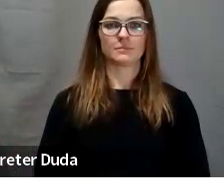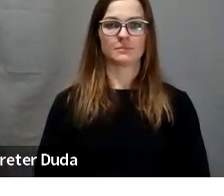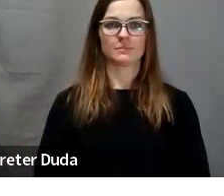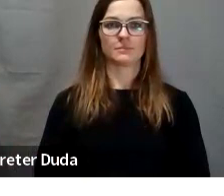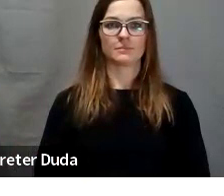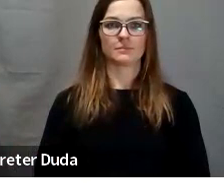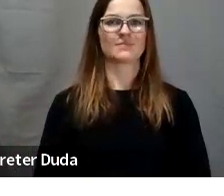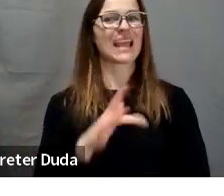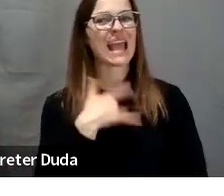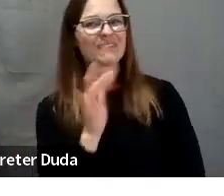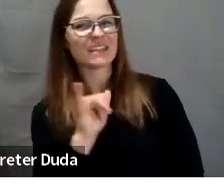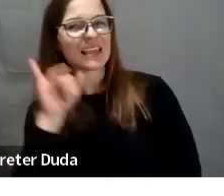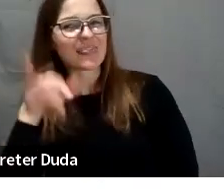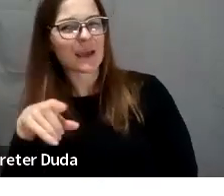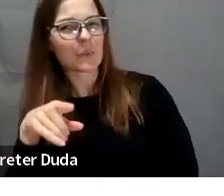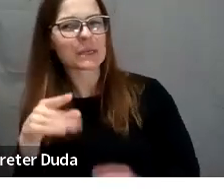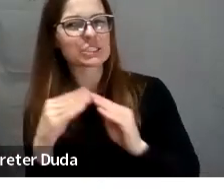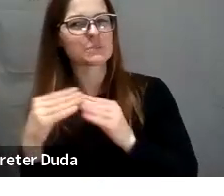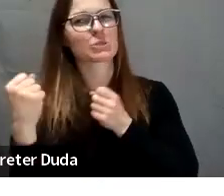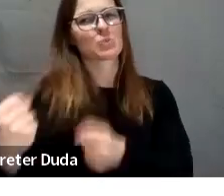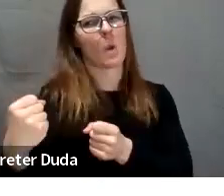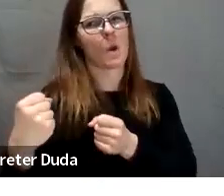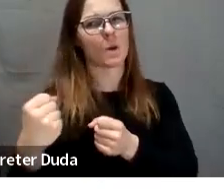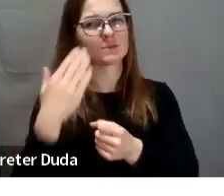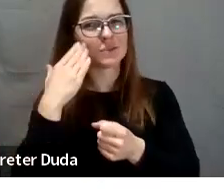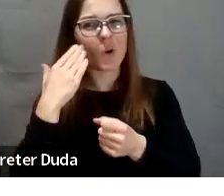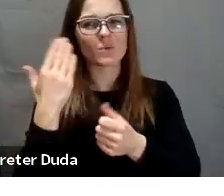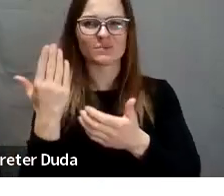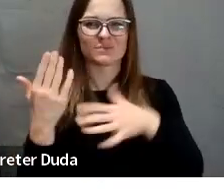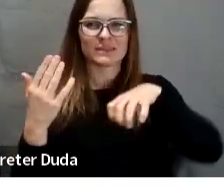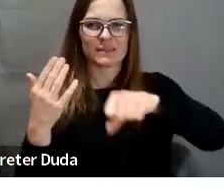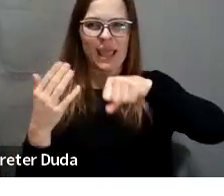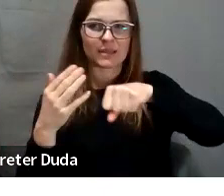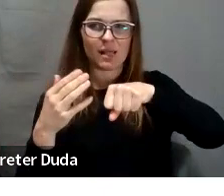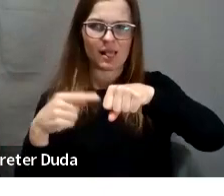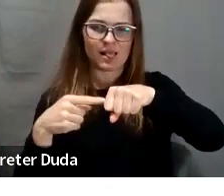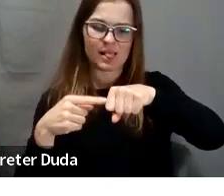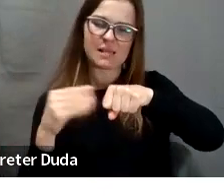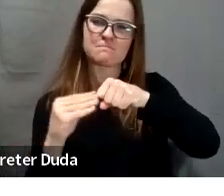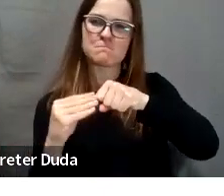And I feel like that one too is just sturdier too, at least for the handle. Yeah. Yes.